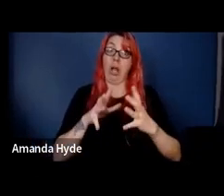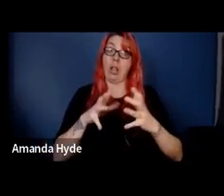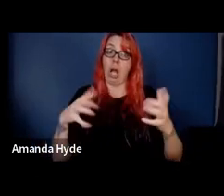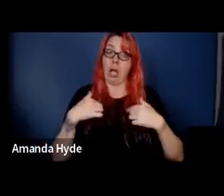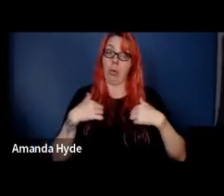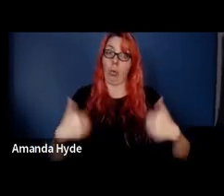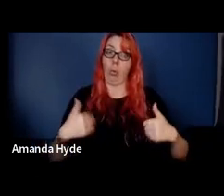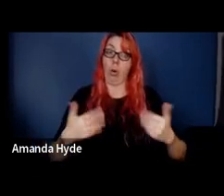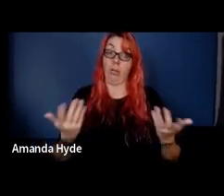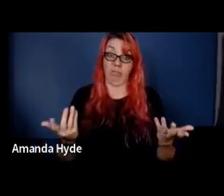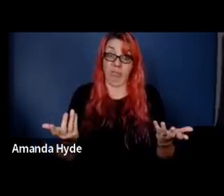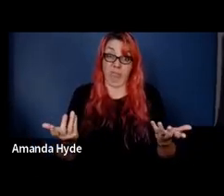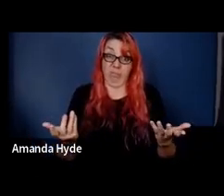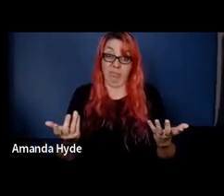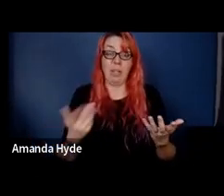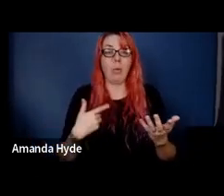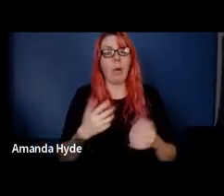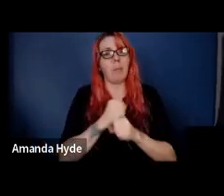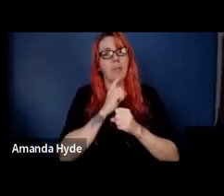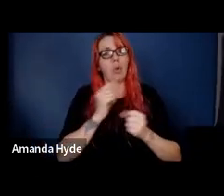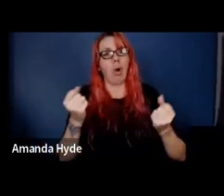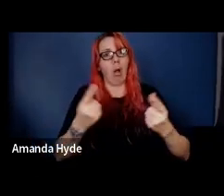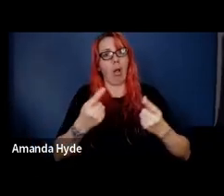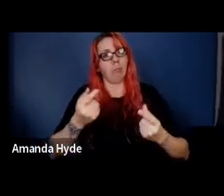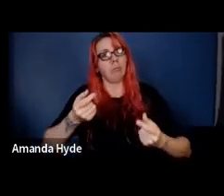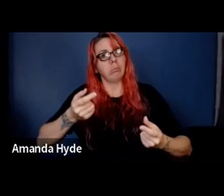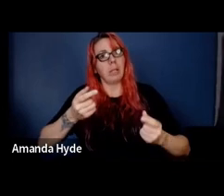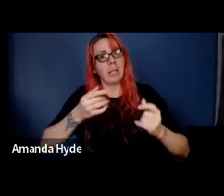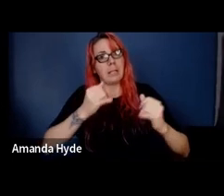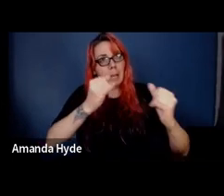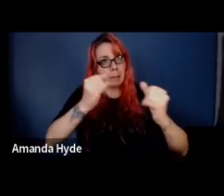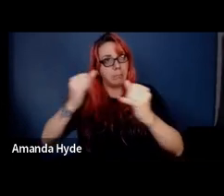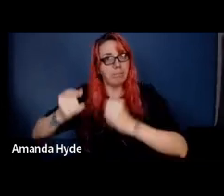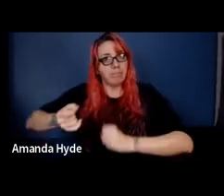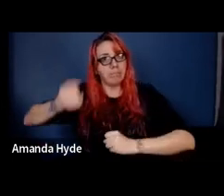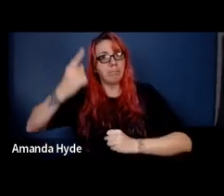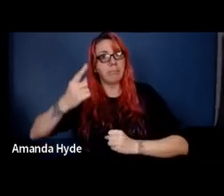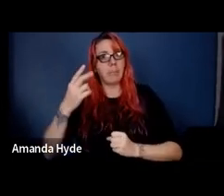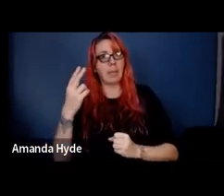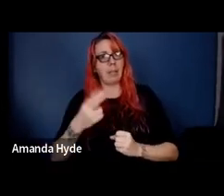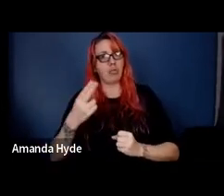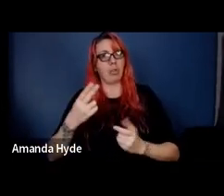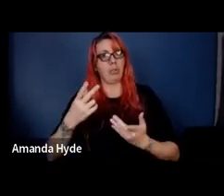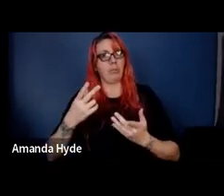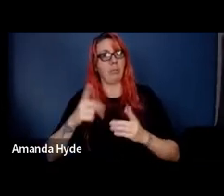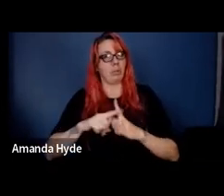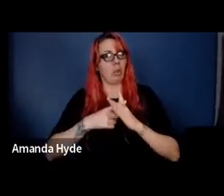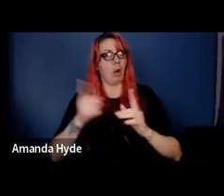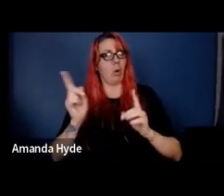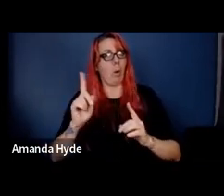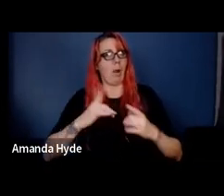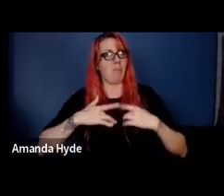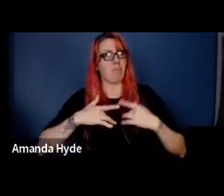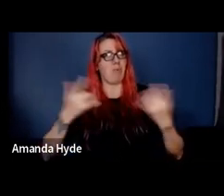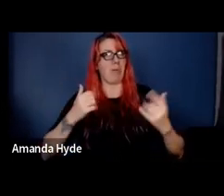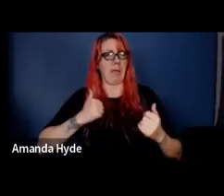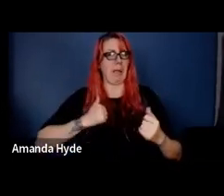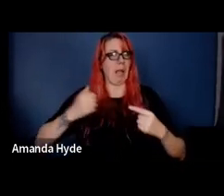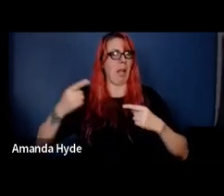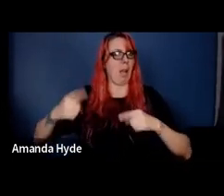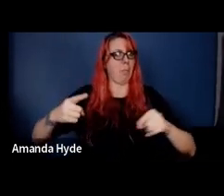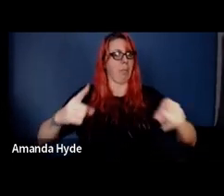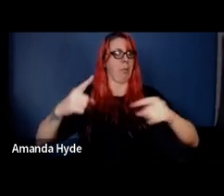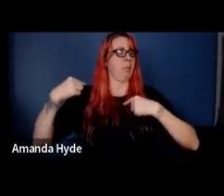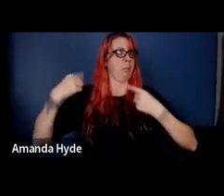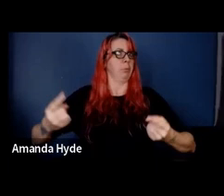work. And so I just want to make sure that we're also understanding what is the framework that, you know, contributes to what we